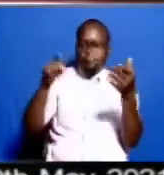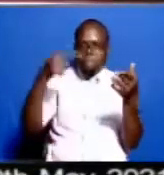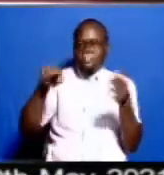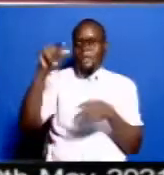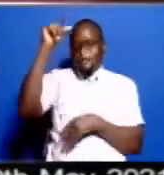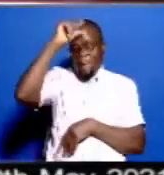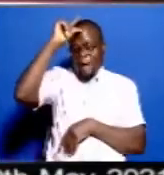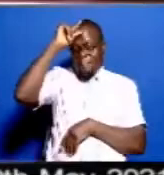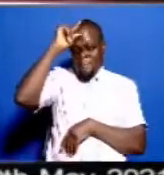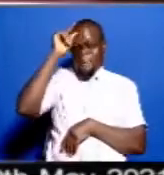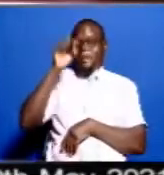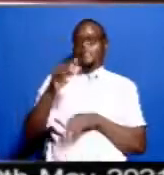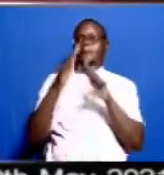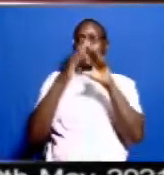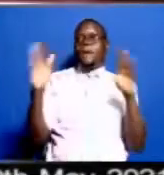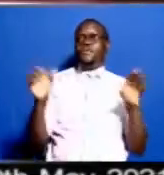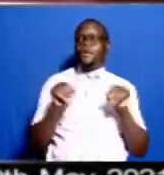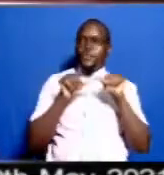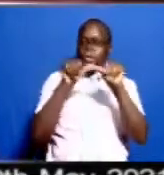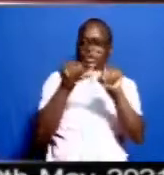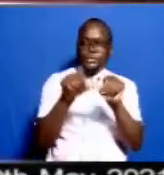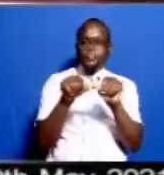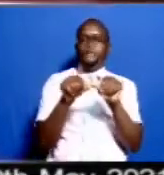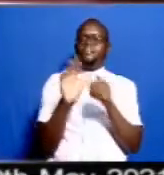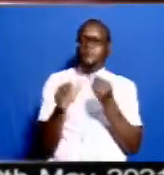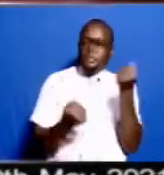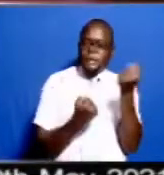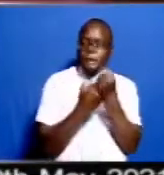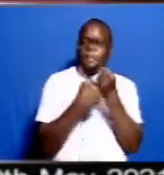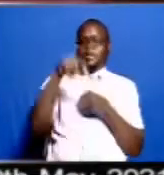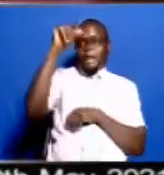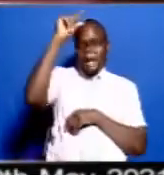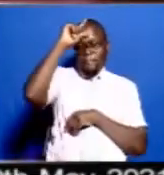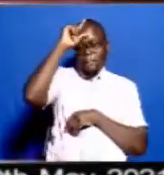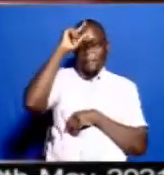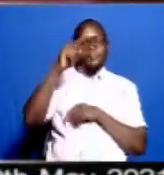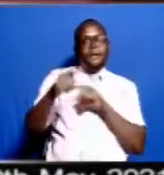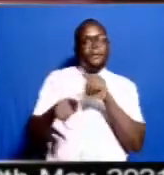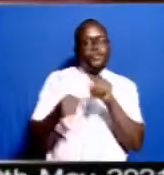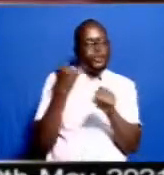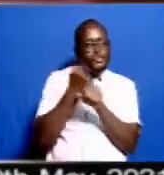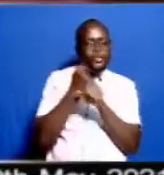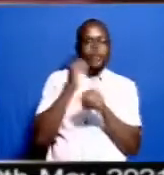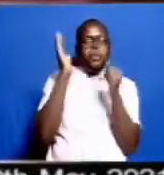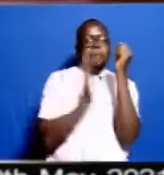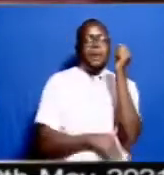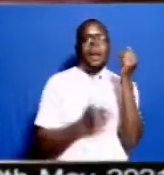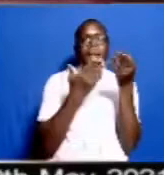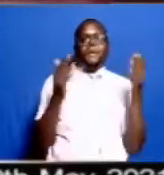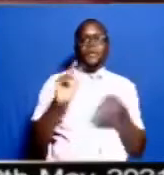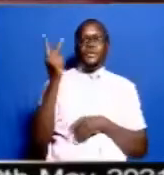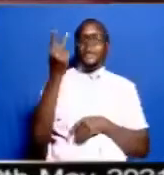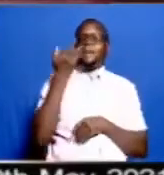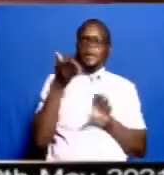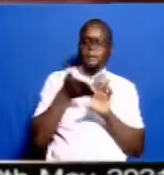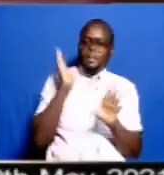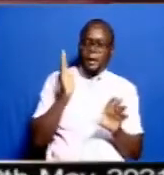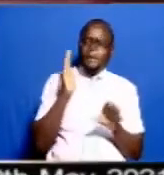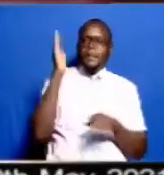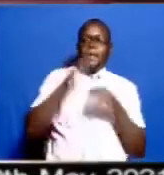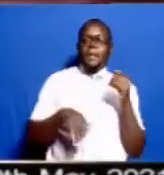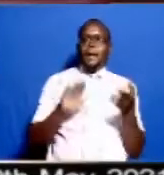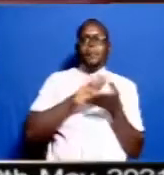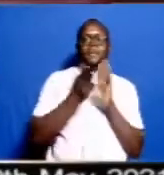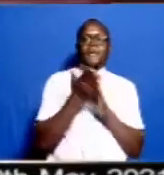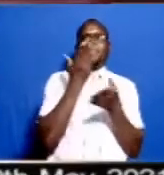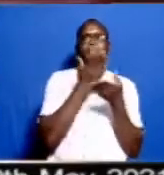government, if this House will continue aiding government to commit more ills to the Kenyans, I would rather resign than be part of a group